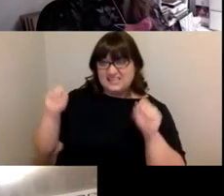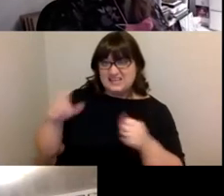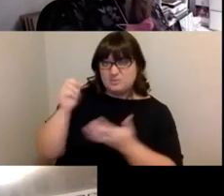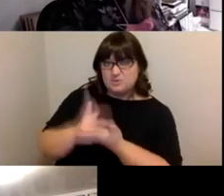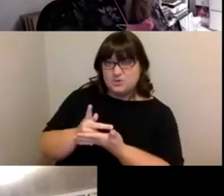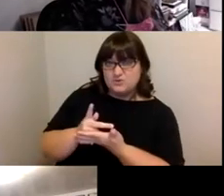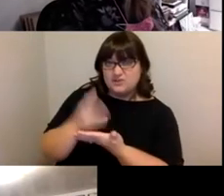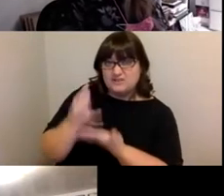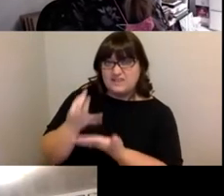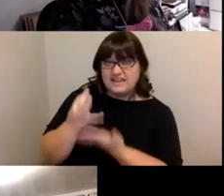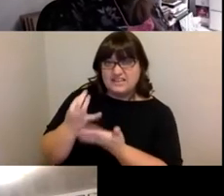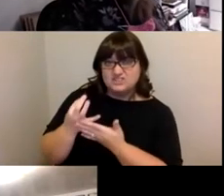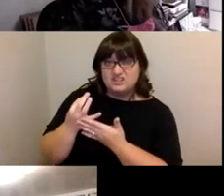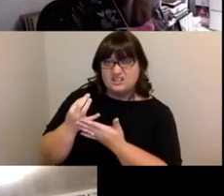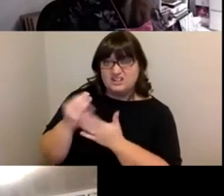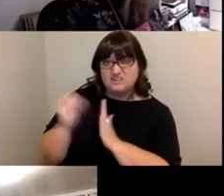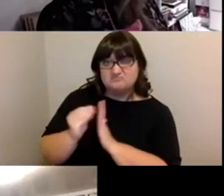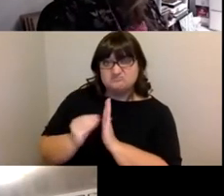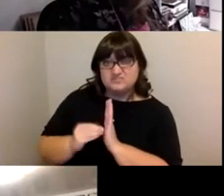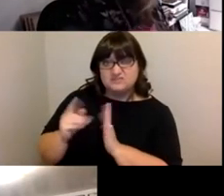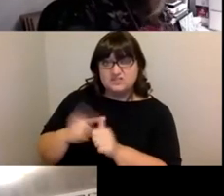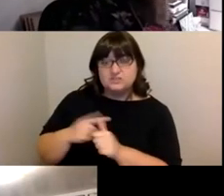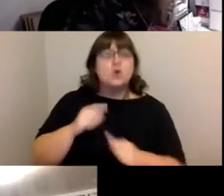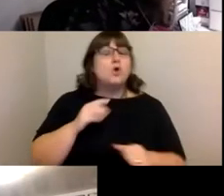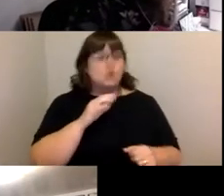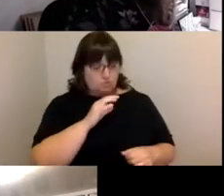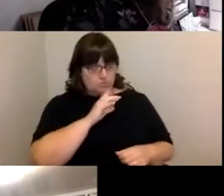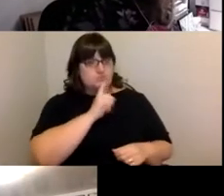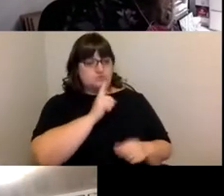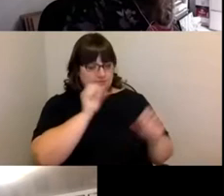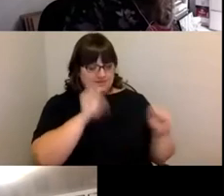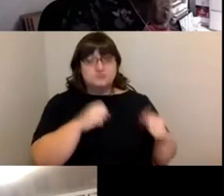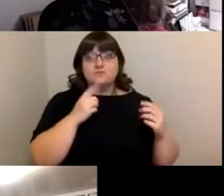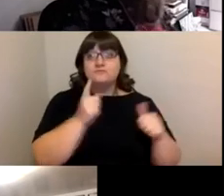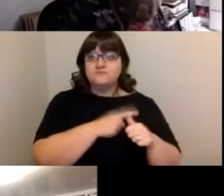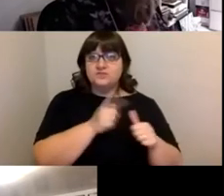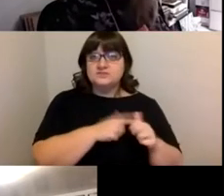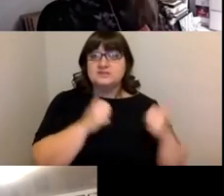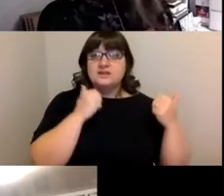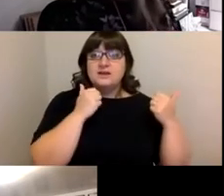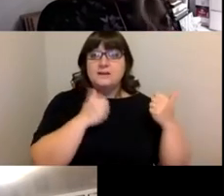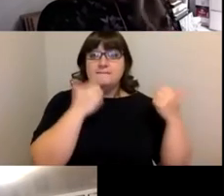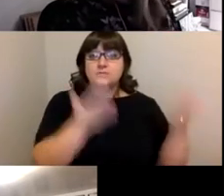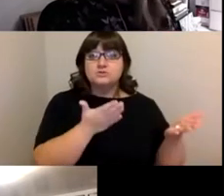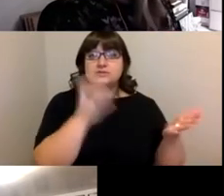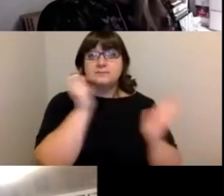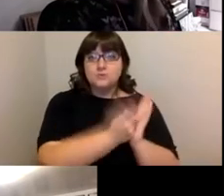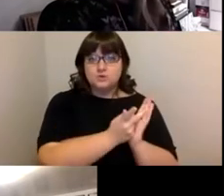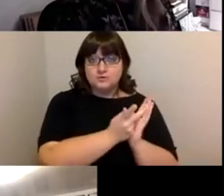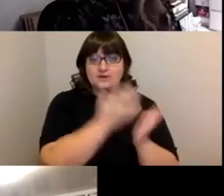statements? Okay, we're going to do that first. Okay. Yeah. A motion to approve the financial statements